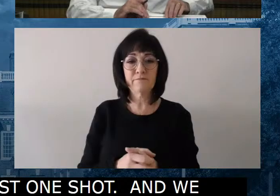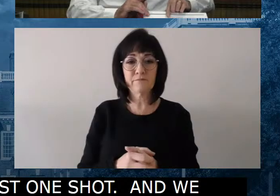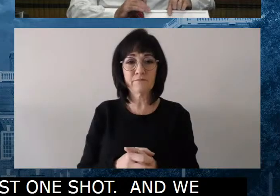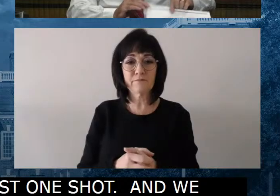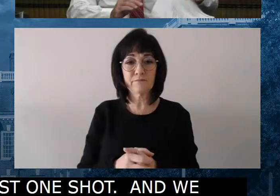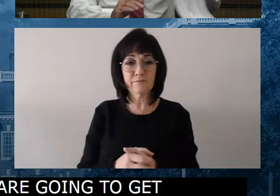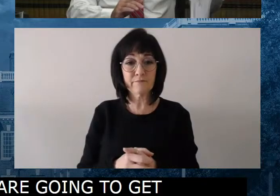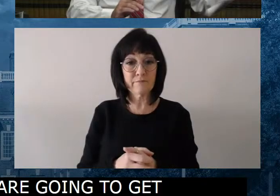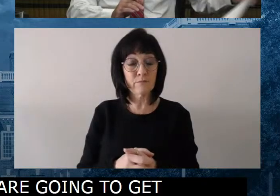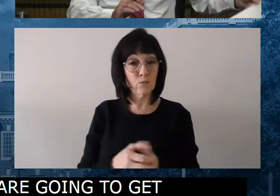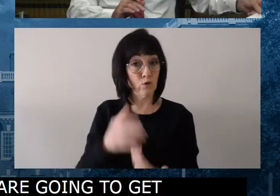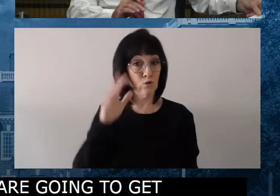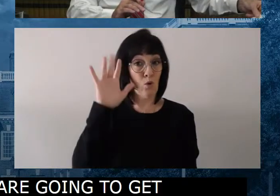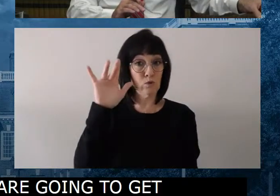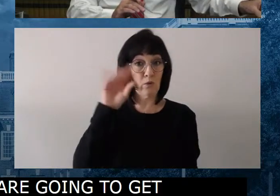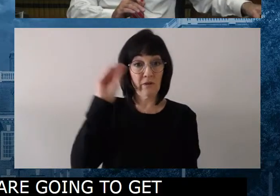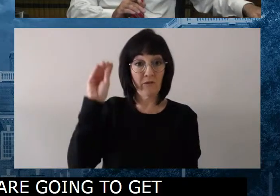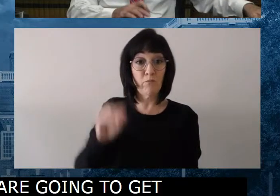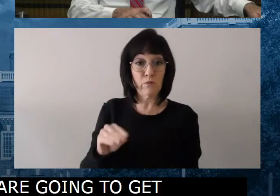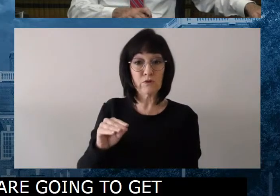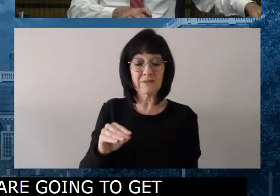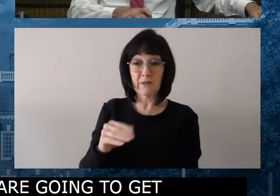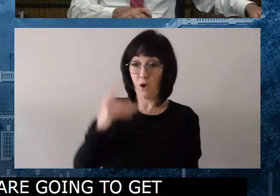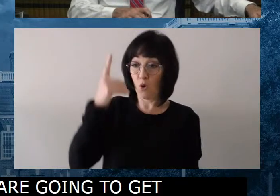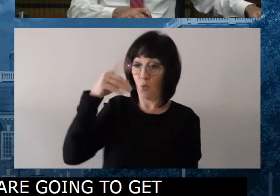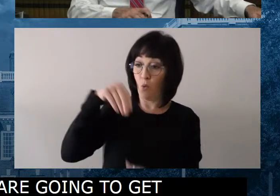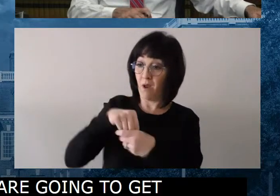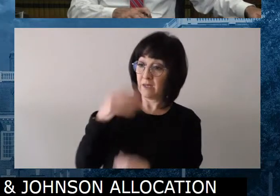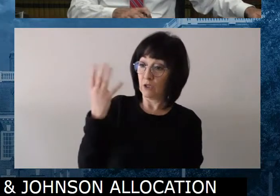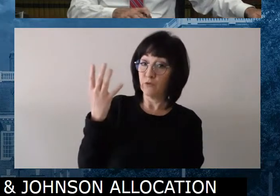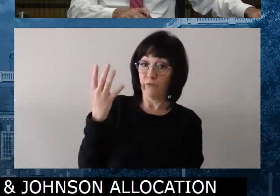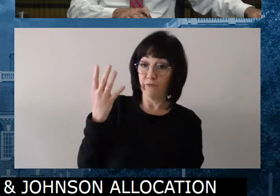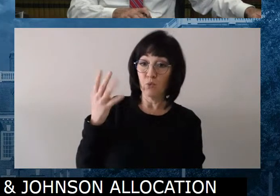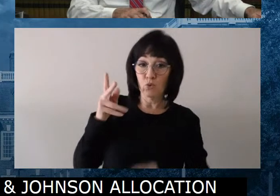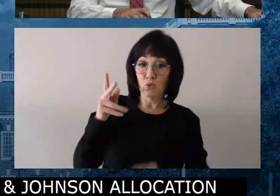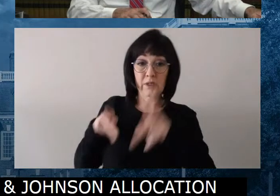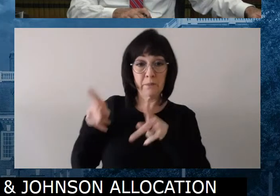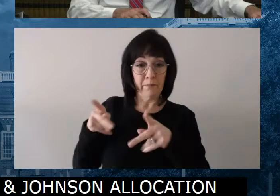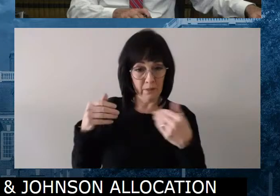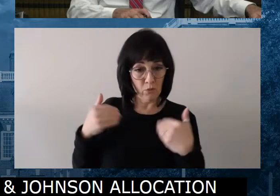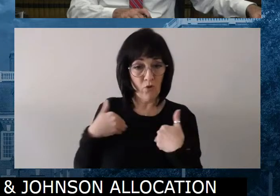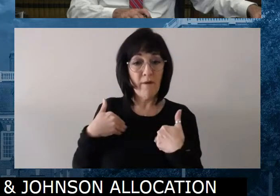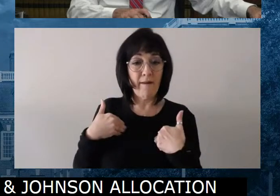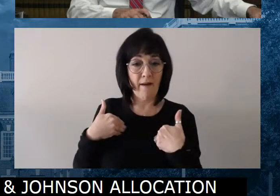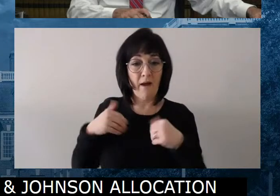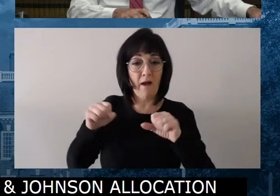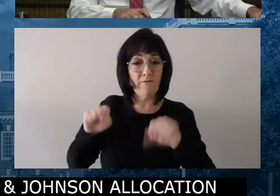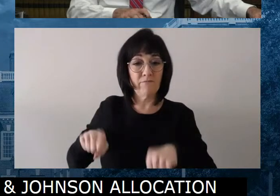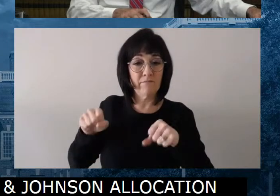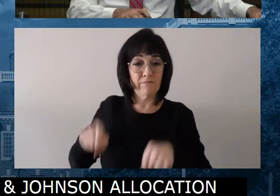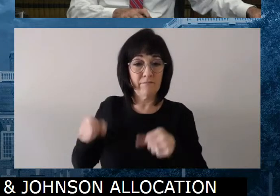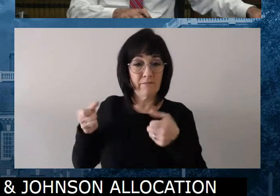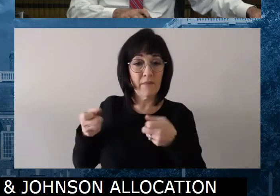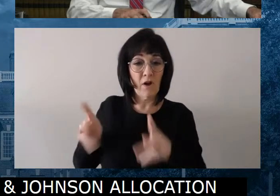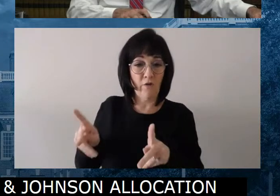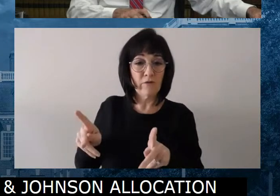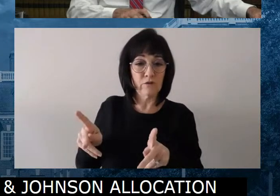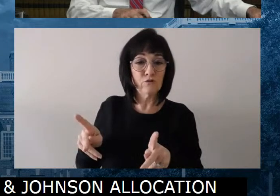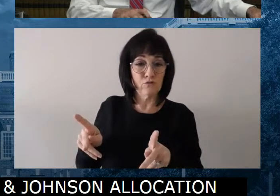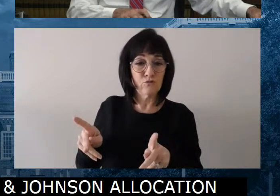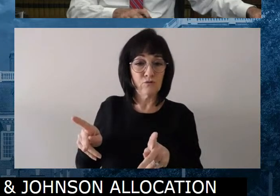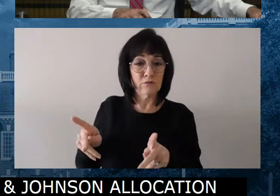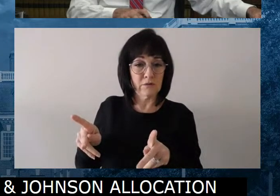at least one shot on their way to become fully vaccinated, and with